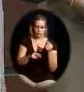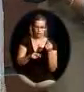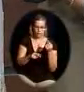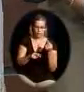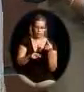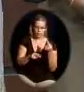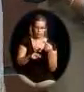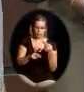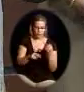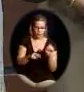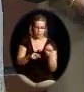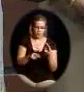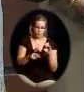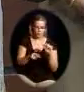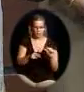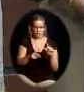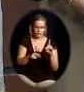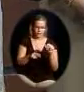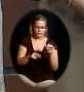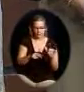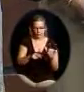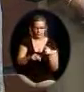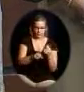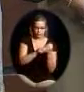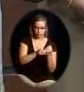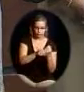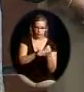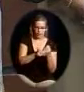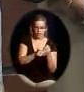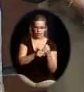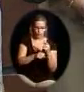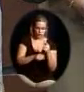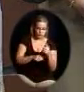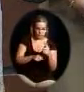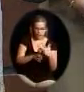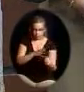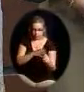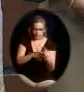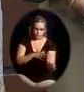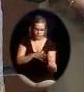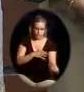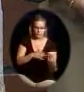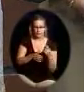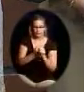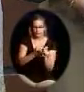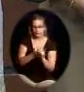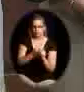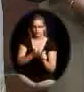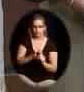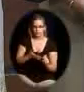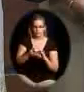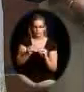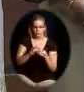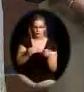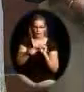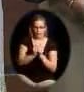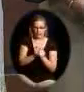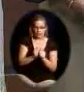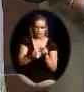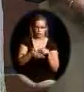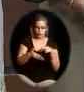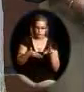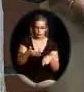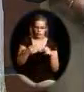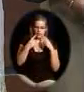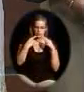his baseball team and a game where he struck out when he came up to bat, and he wrote a story about it. The contest results will be announced on